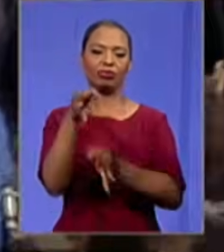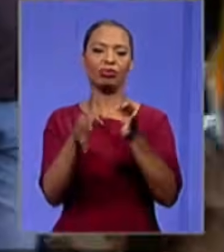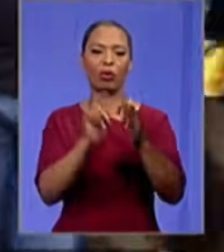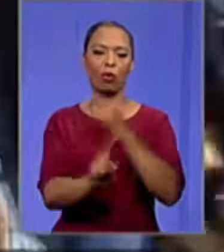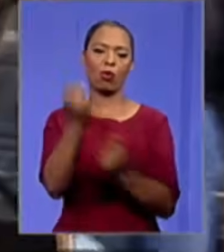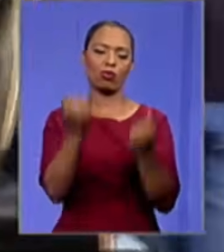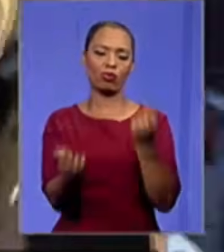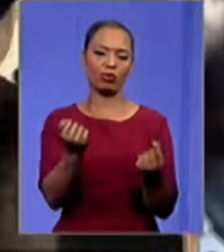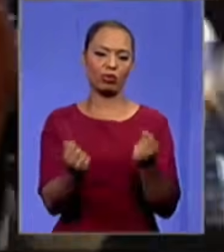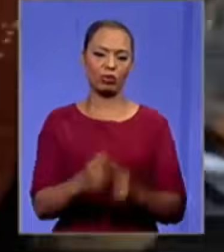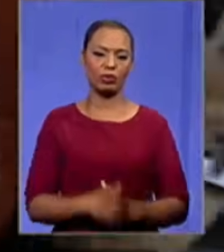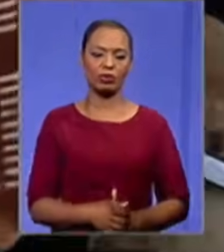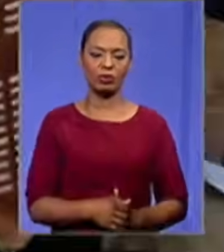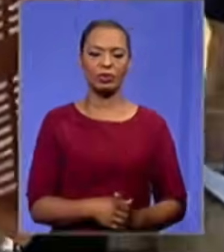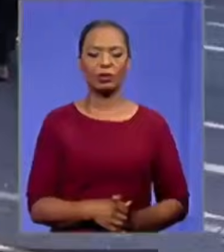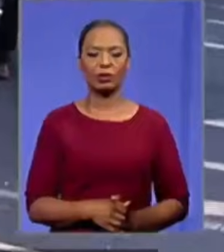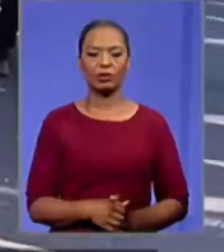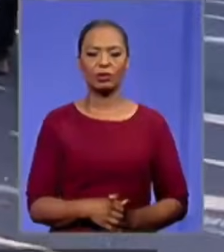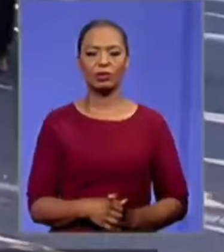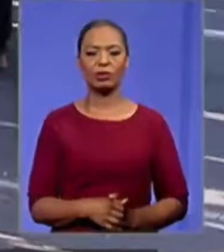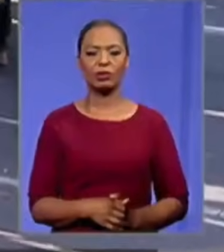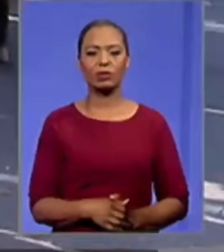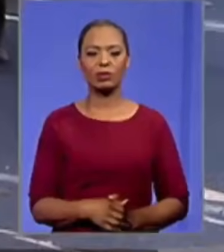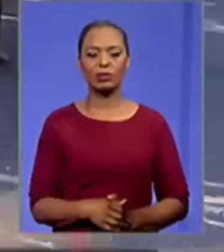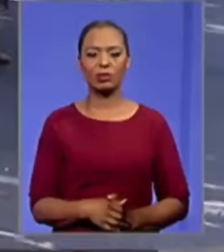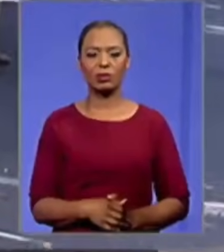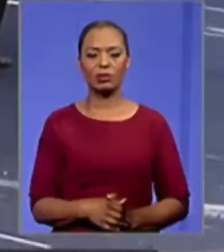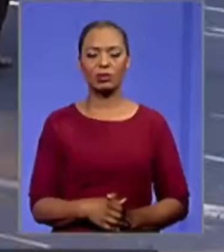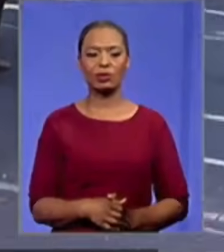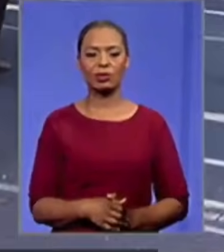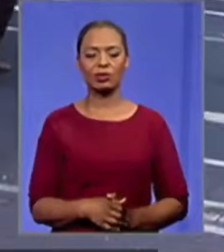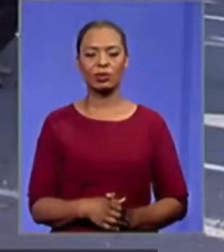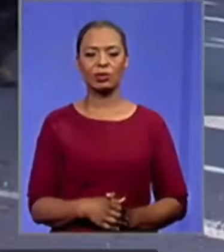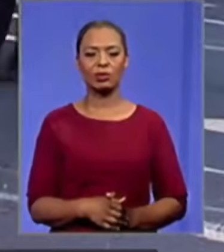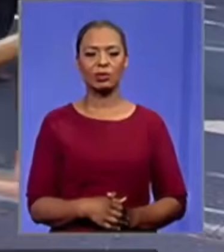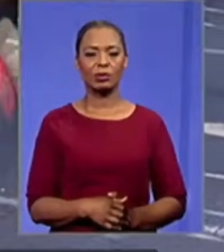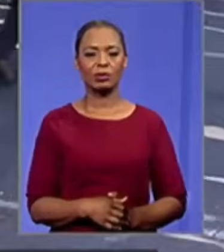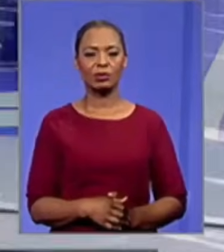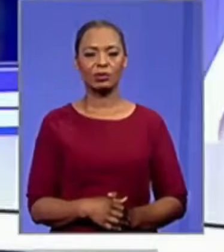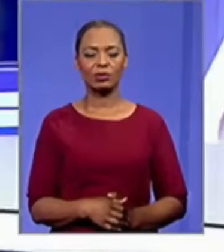kgotlatshekelo. Offense Stimo, SABC News, Pretoria.